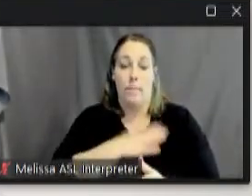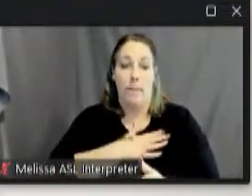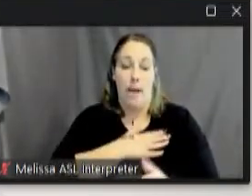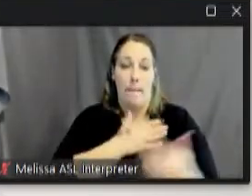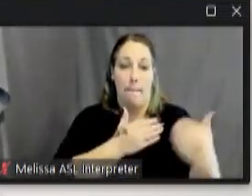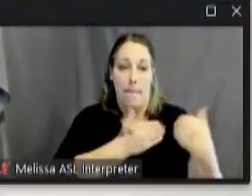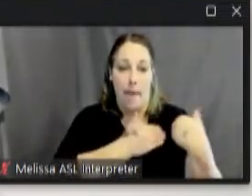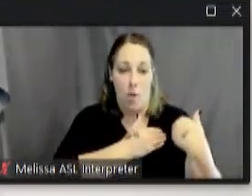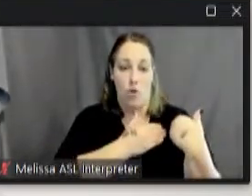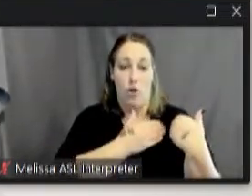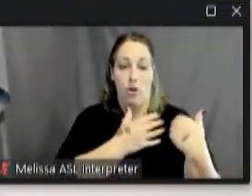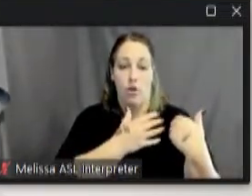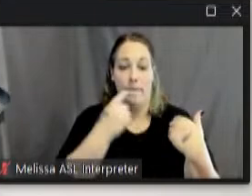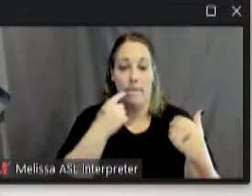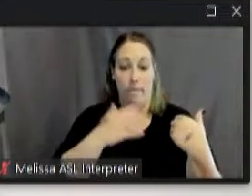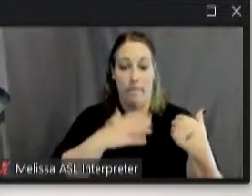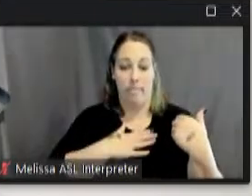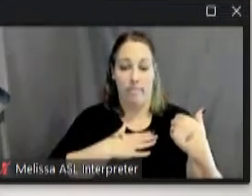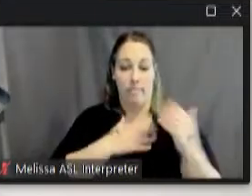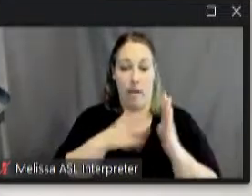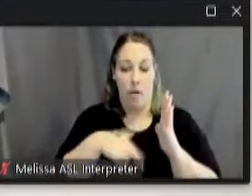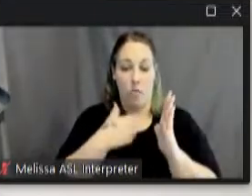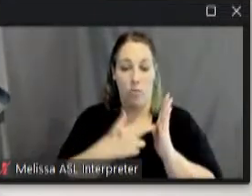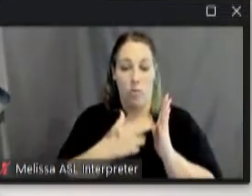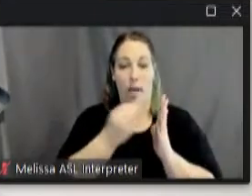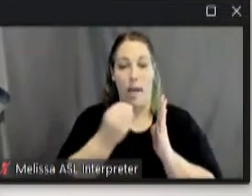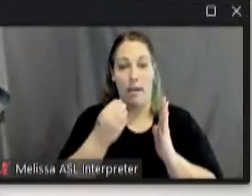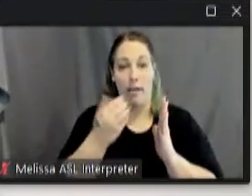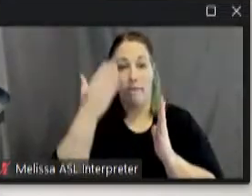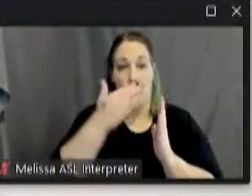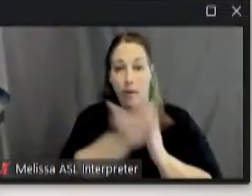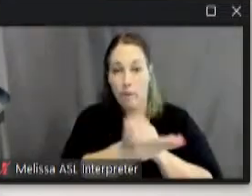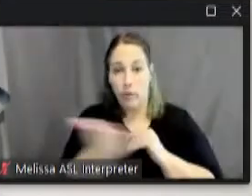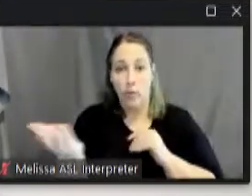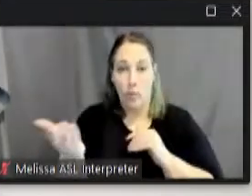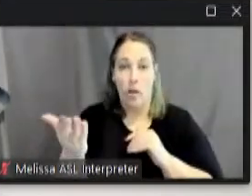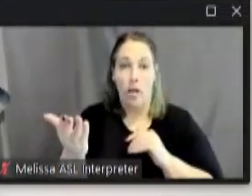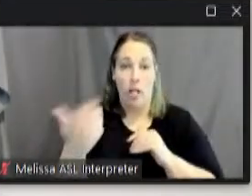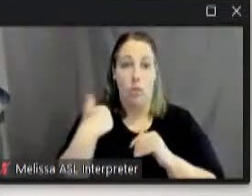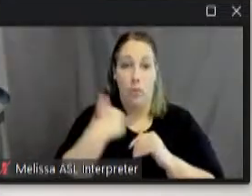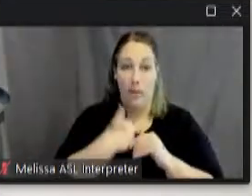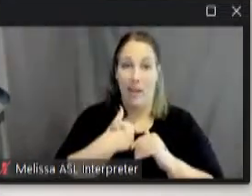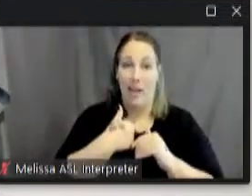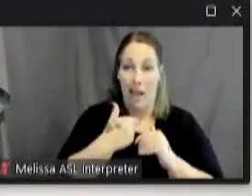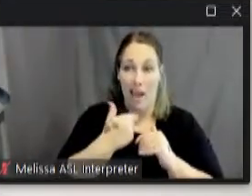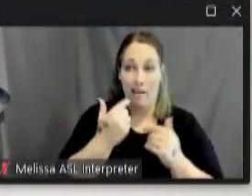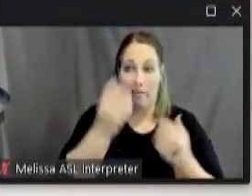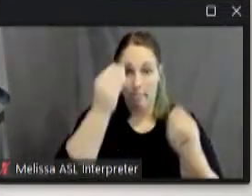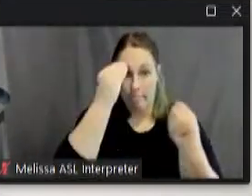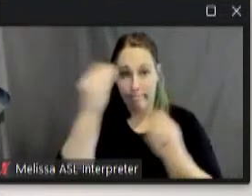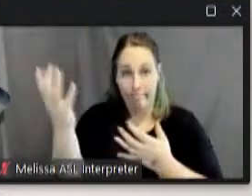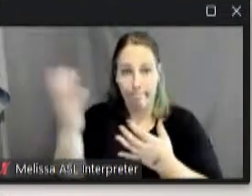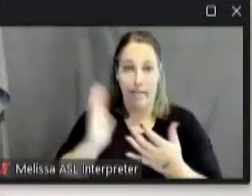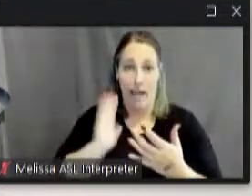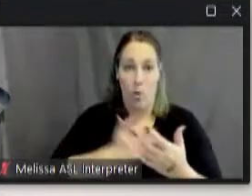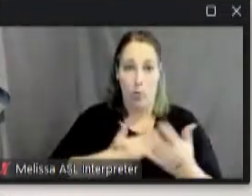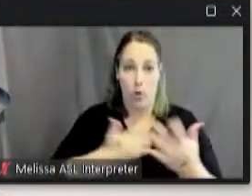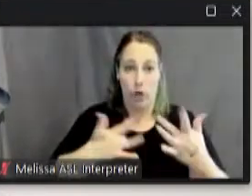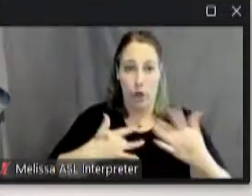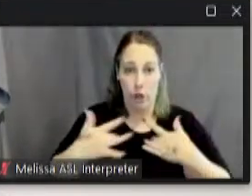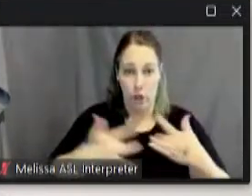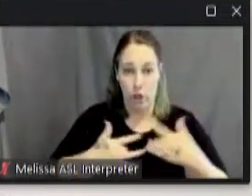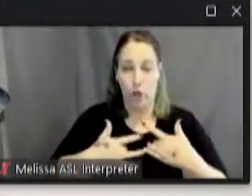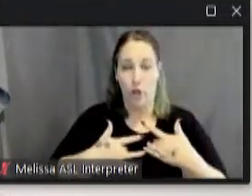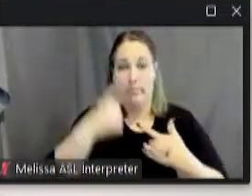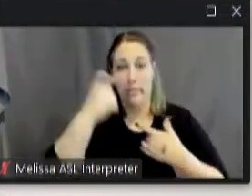the general sense of human rights, we have posed our enormous concern regarding these hate